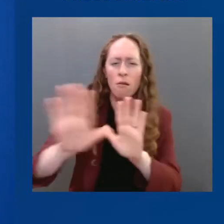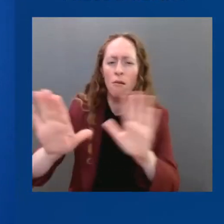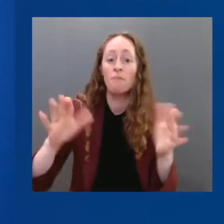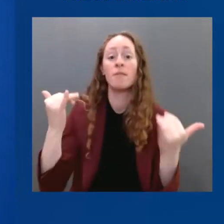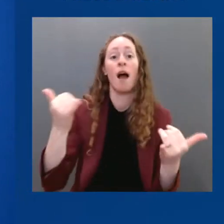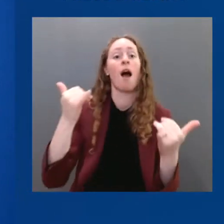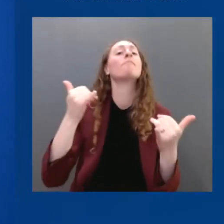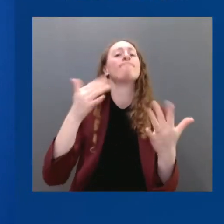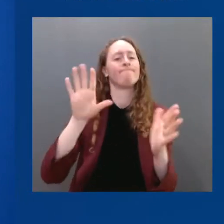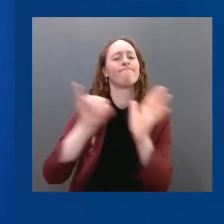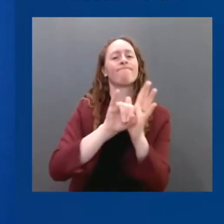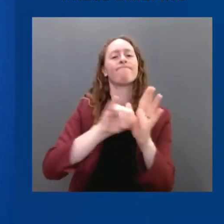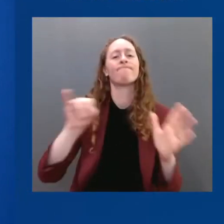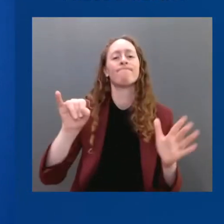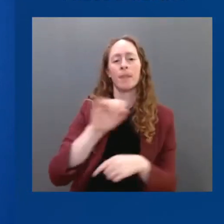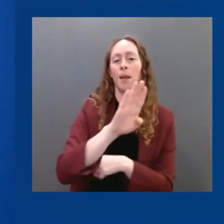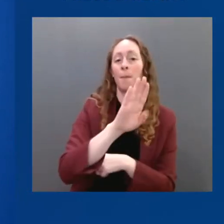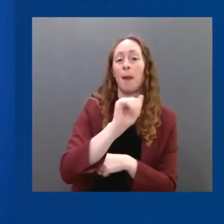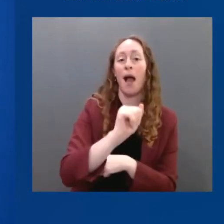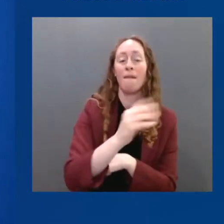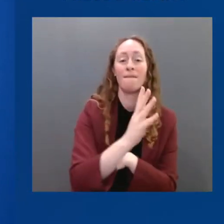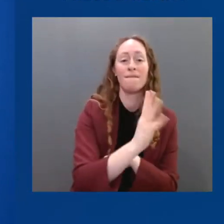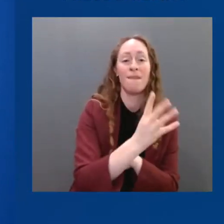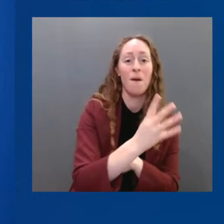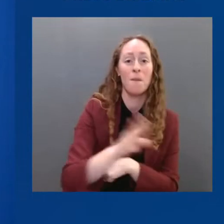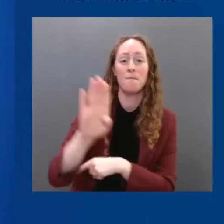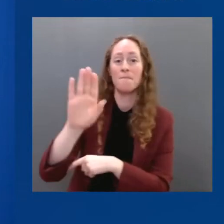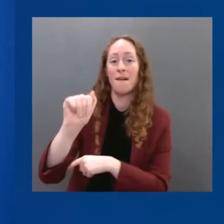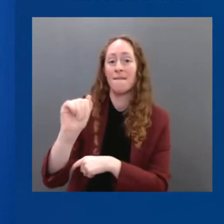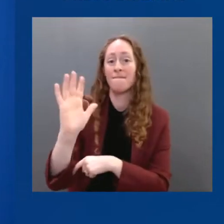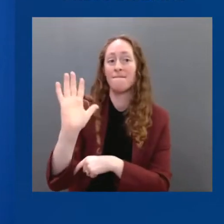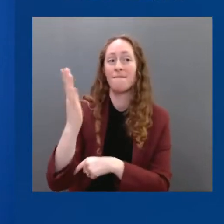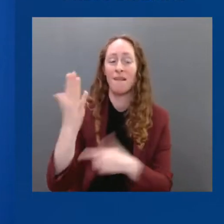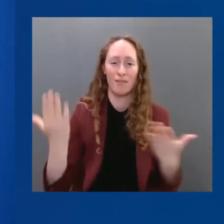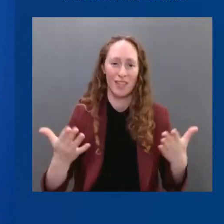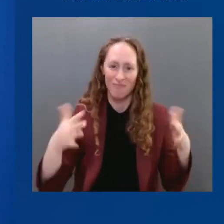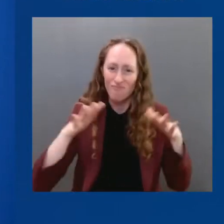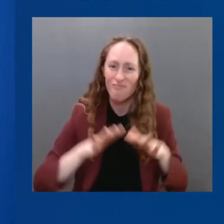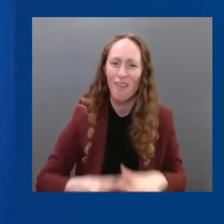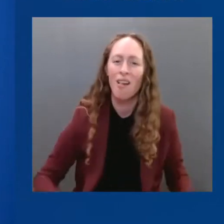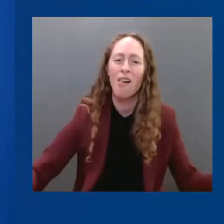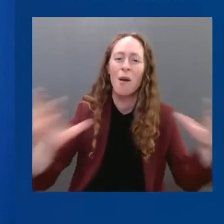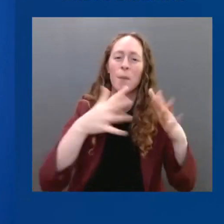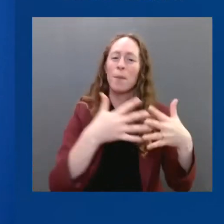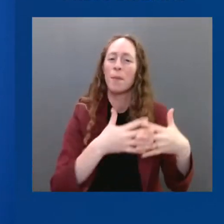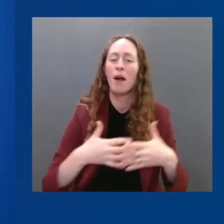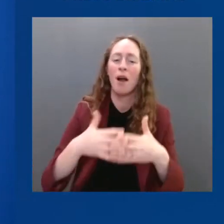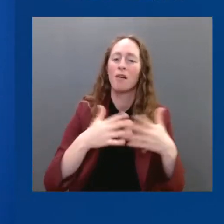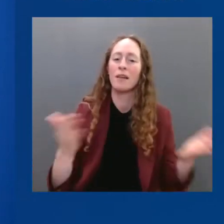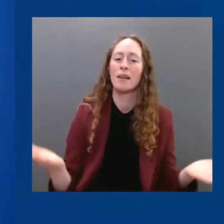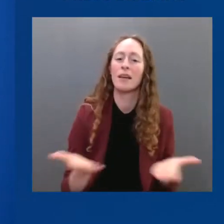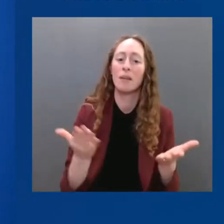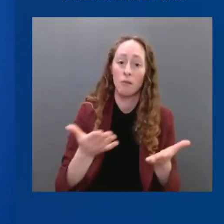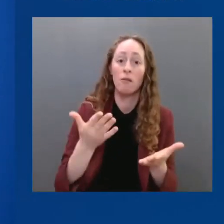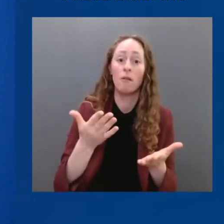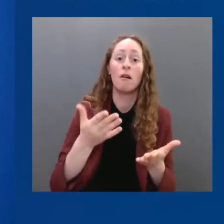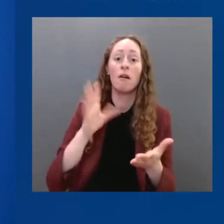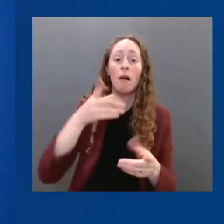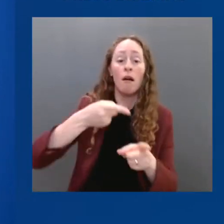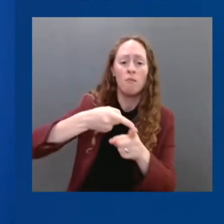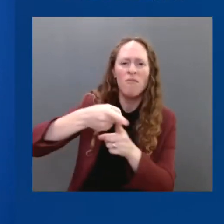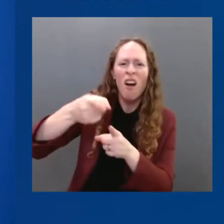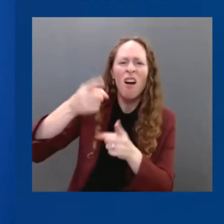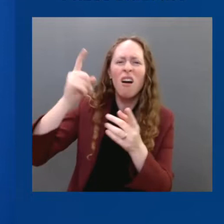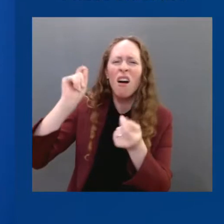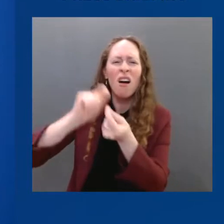United States. These are sublineages of the Omicron variant or variations of the initial Omicron strain and decedents